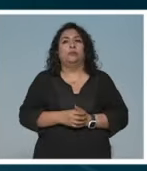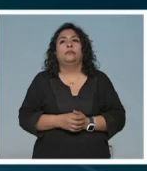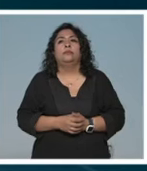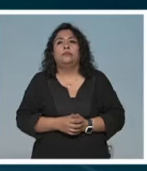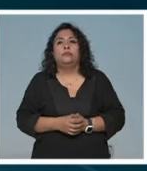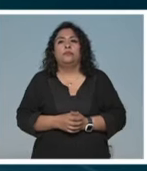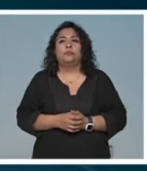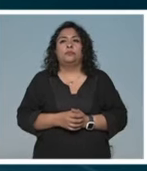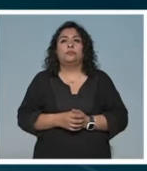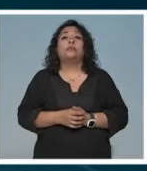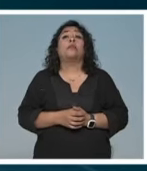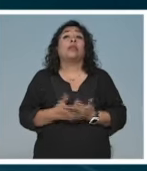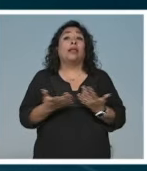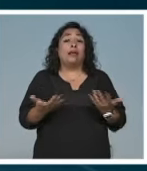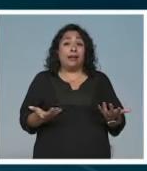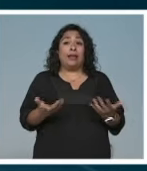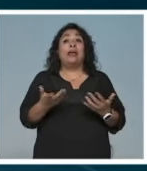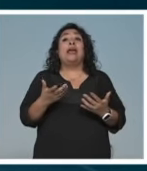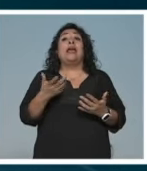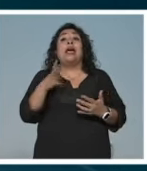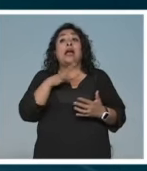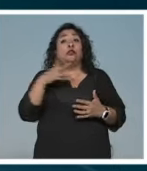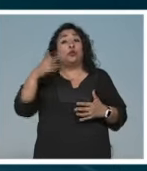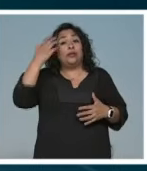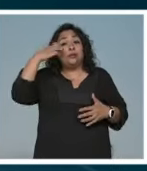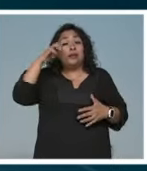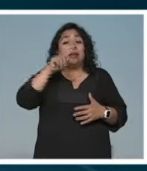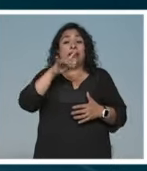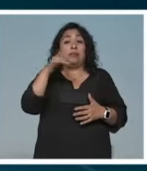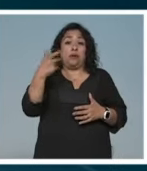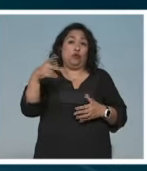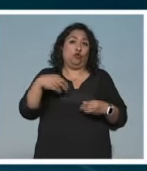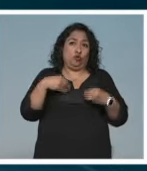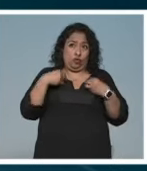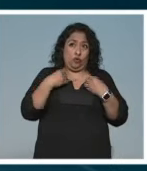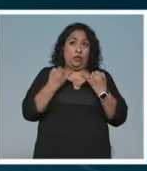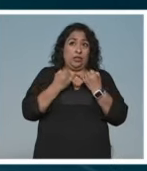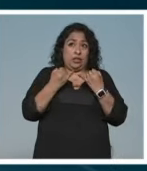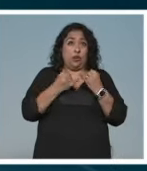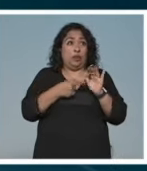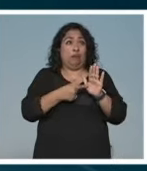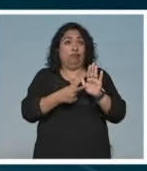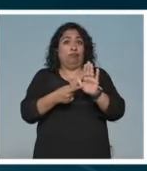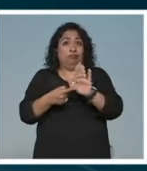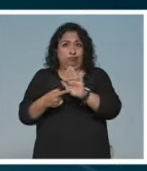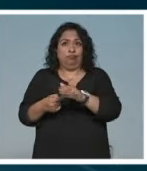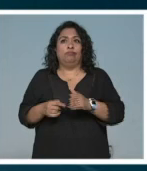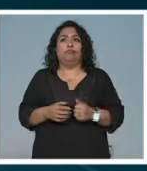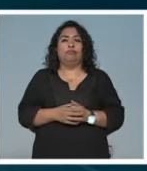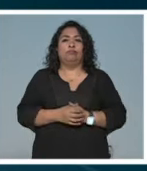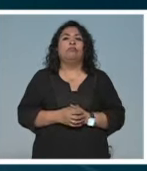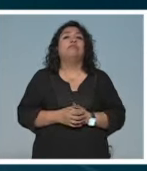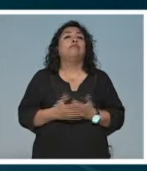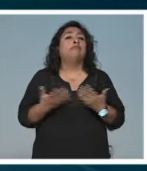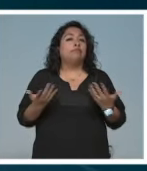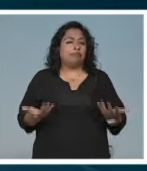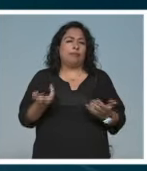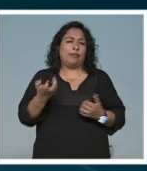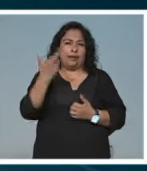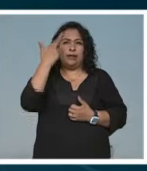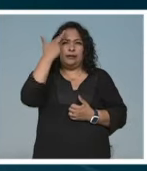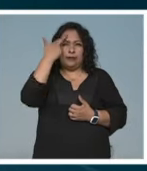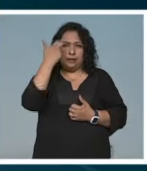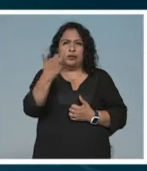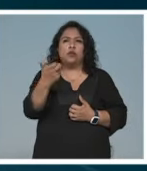of the Tamayo and with Tamayo's art career and his life himself. And the reason why